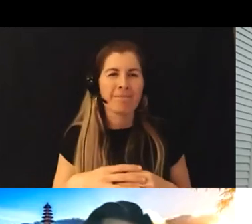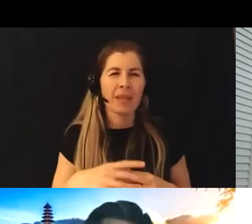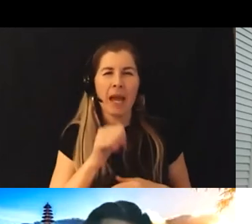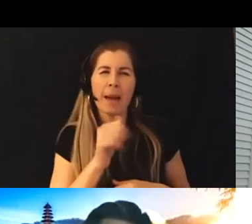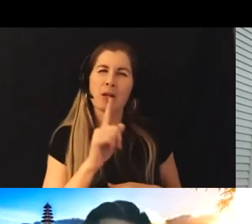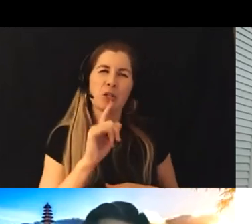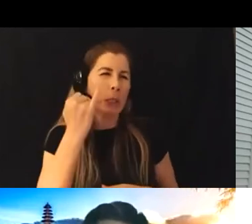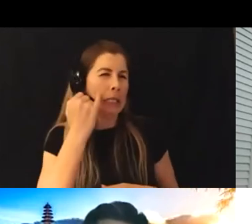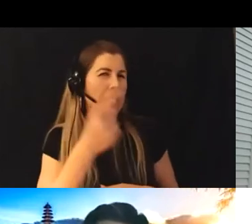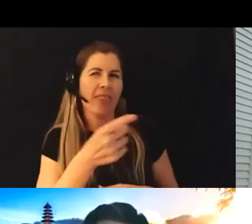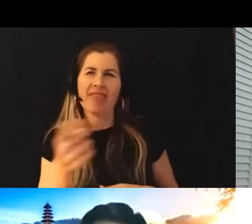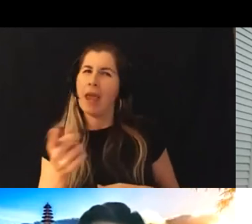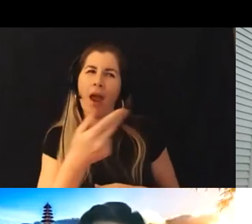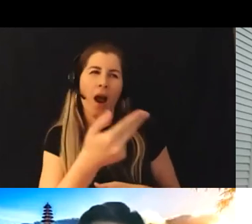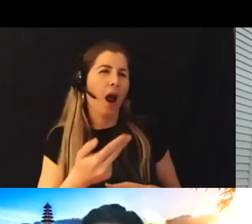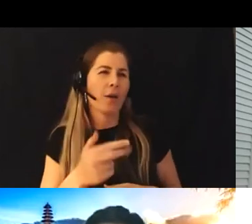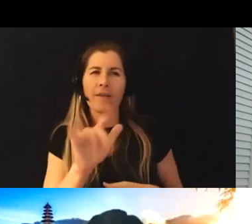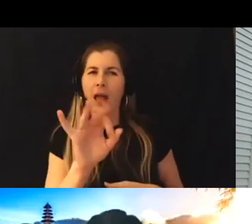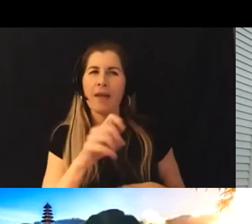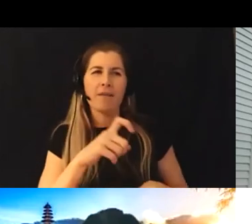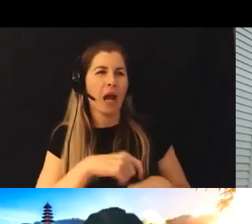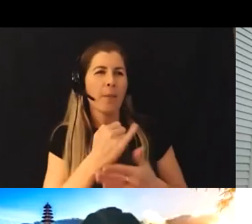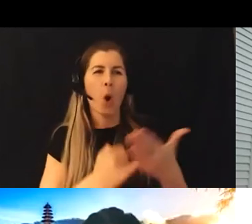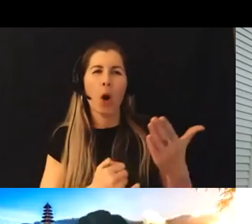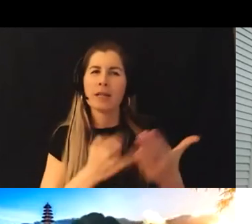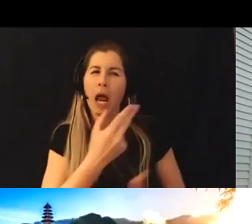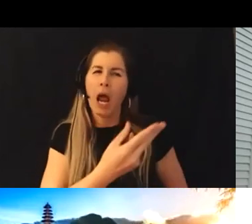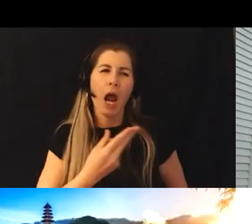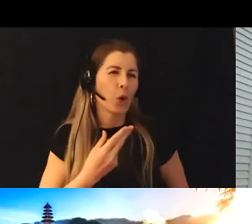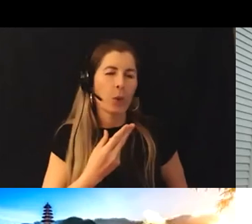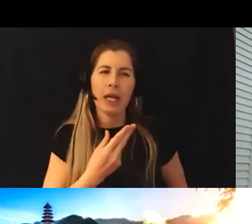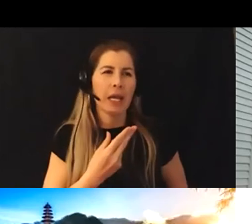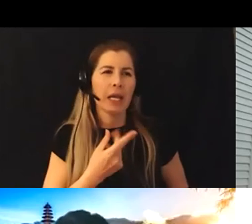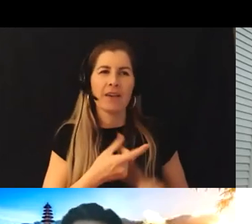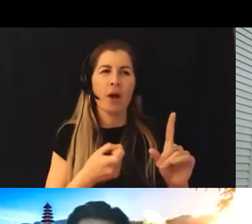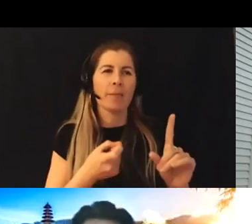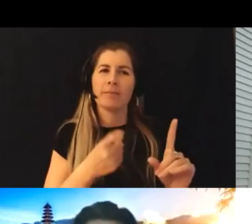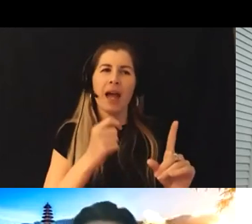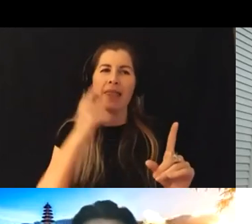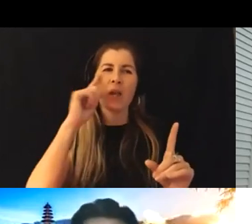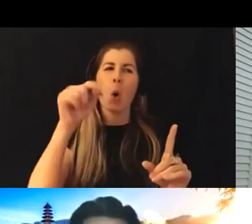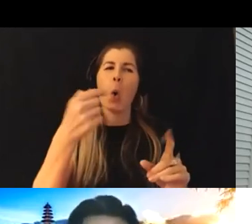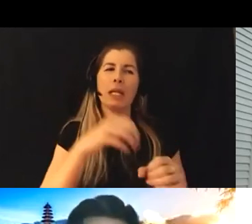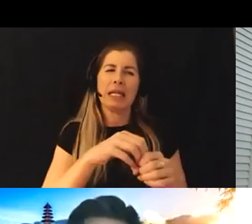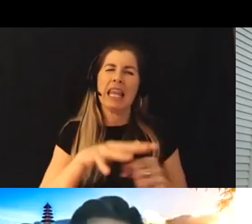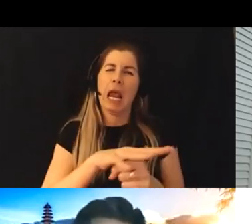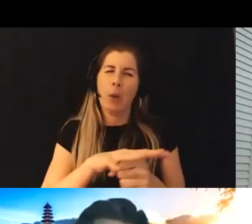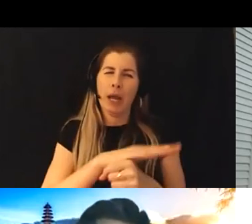right now. Yeah, I'm not sure if Lifetime Arts is hiring from outside of the Twin Cities area. So you could check on that.